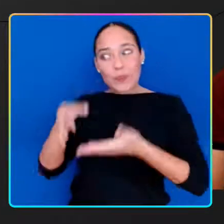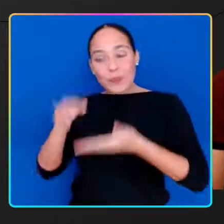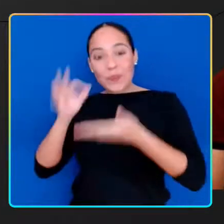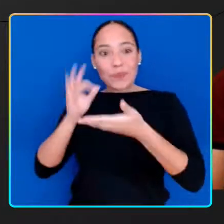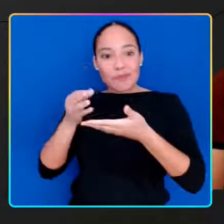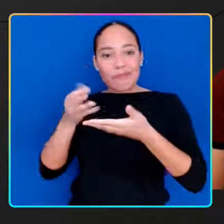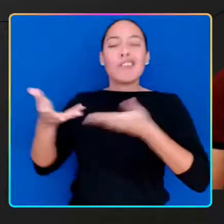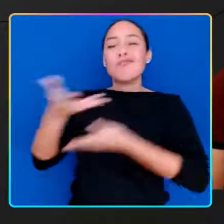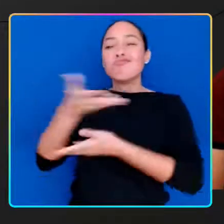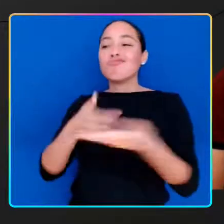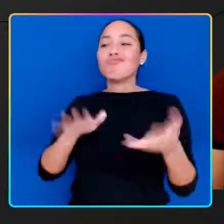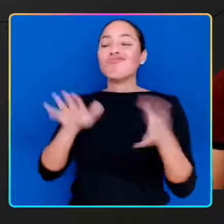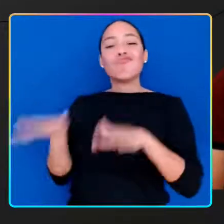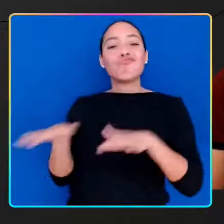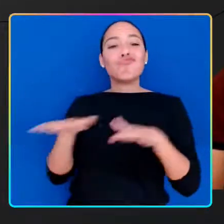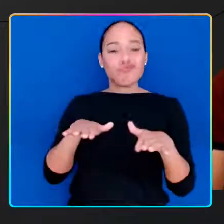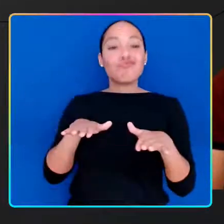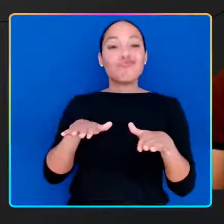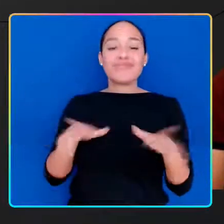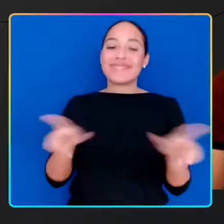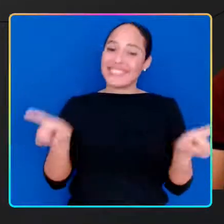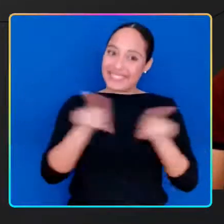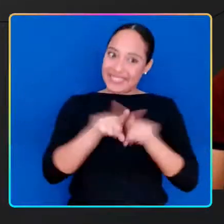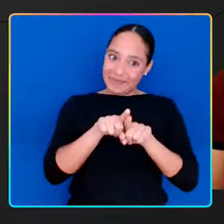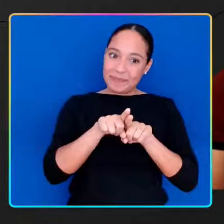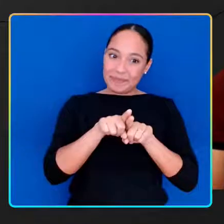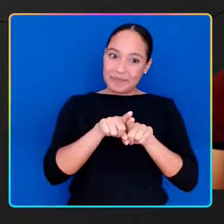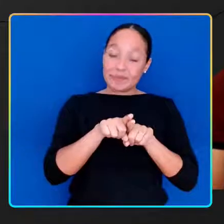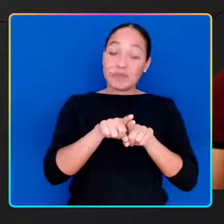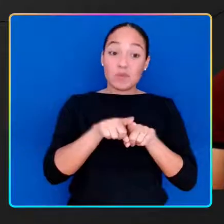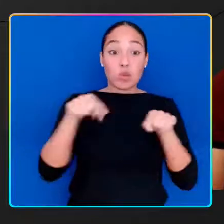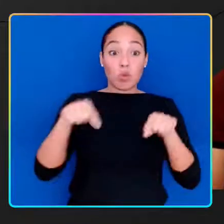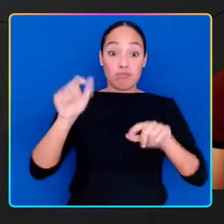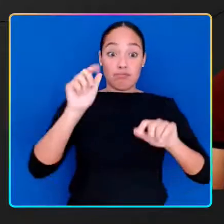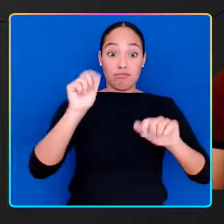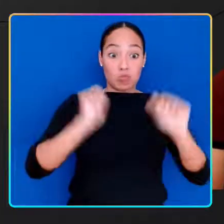us even more questions. And if you go to